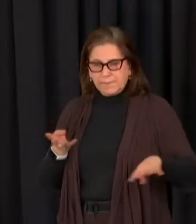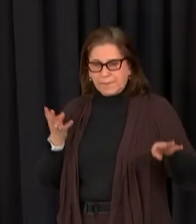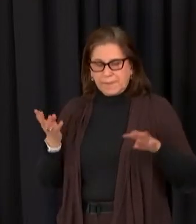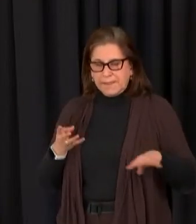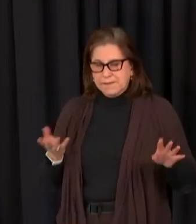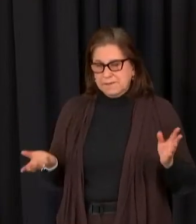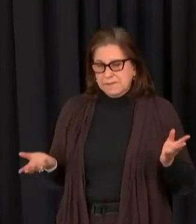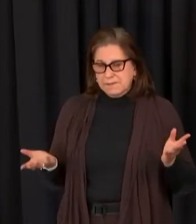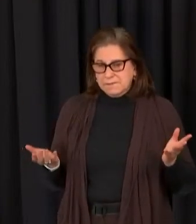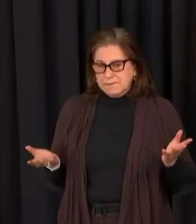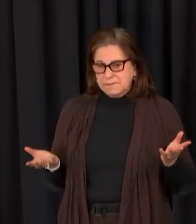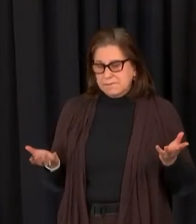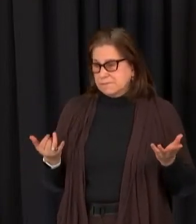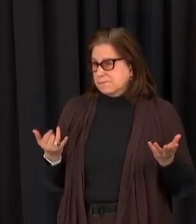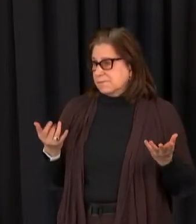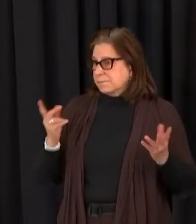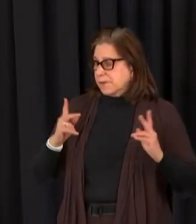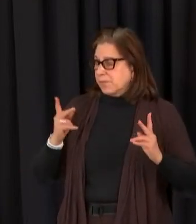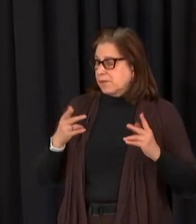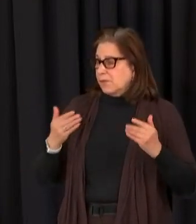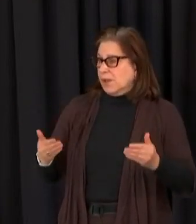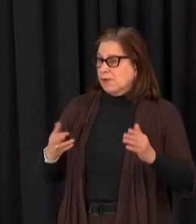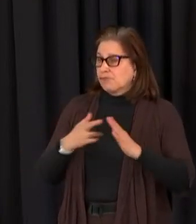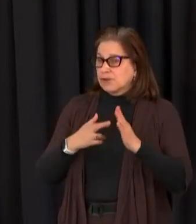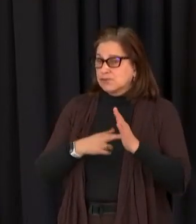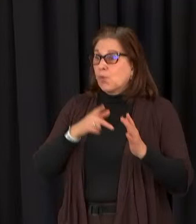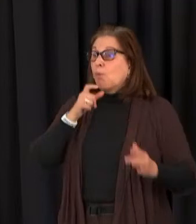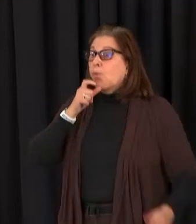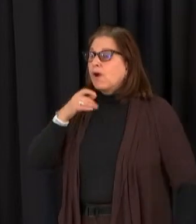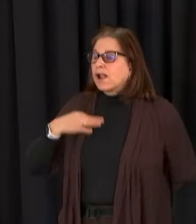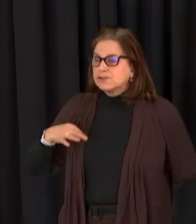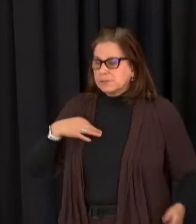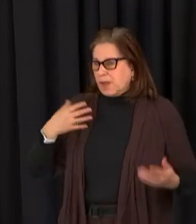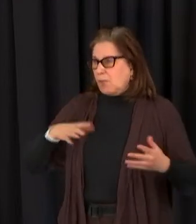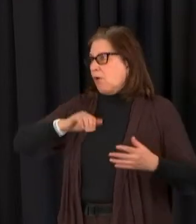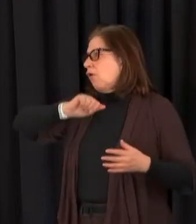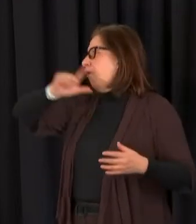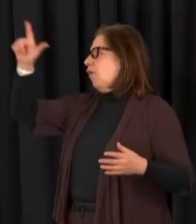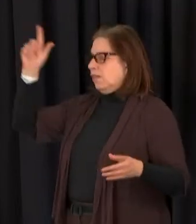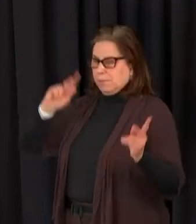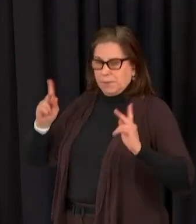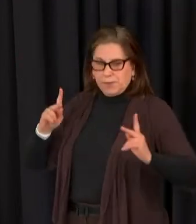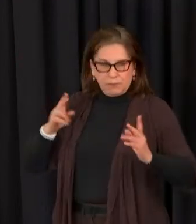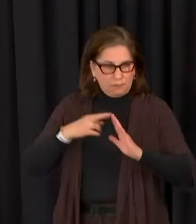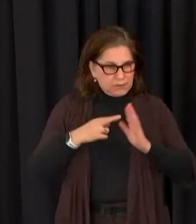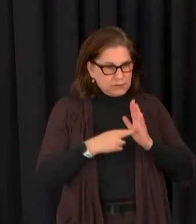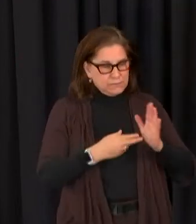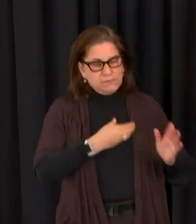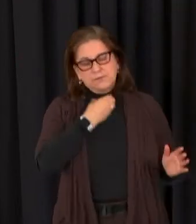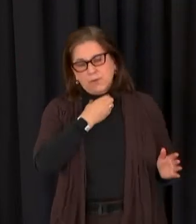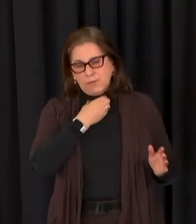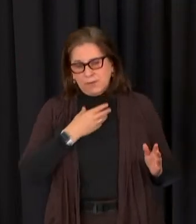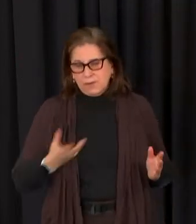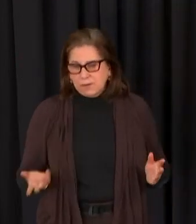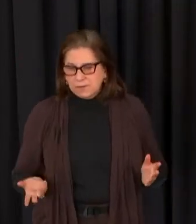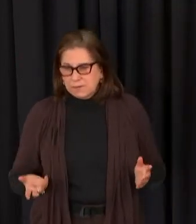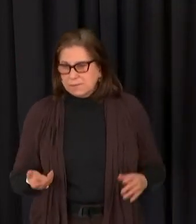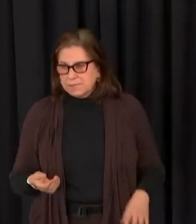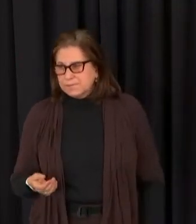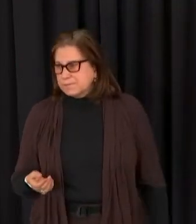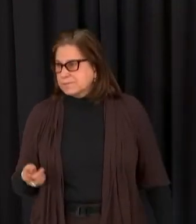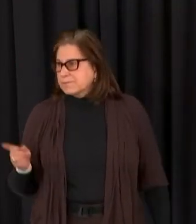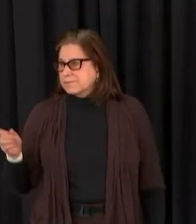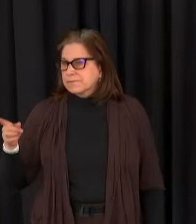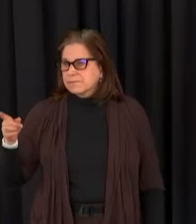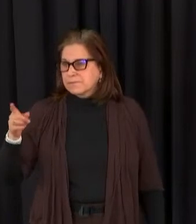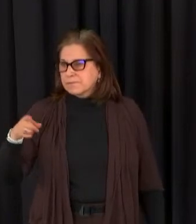person registering now who's not eligible. Okay, and I guess following up on that point, at last week's council